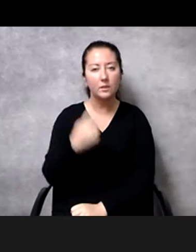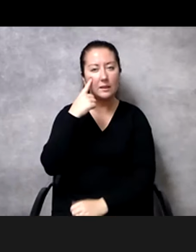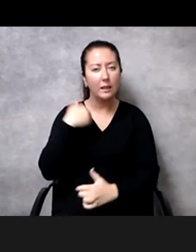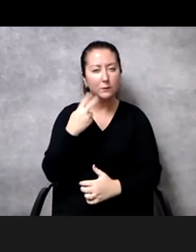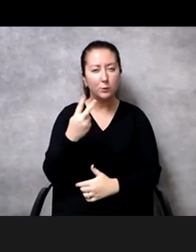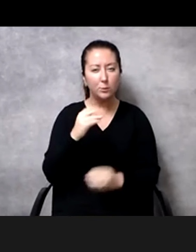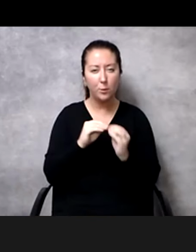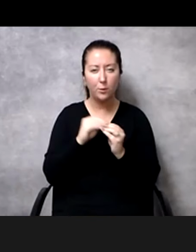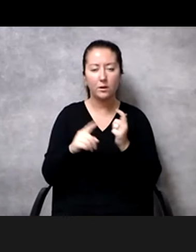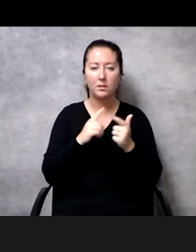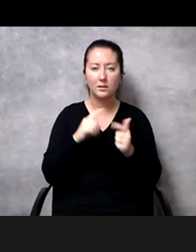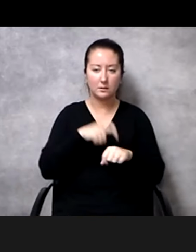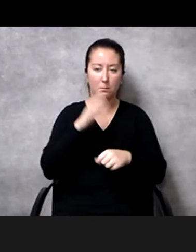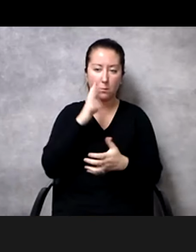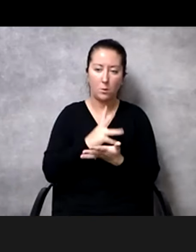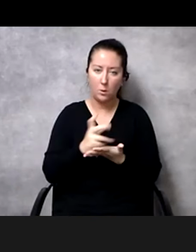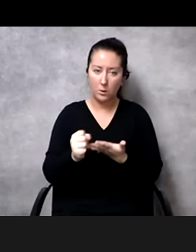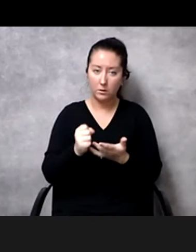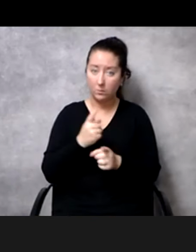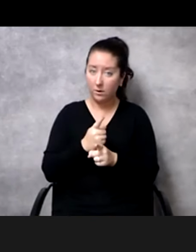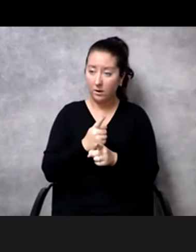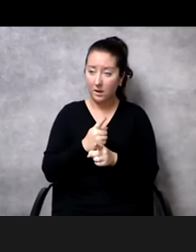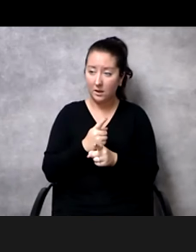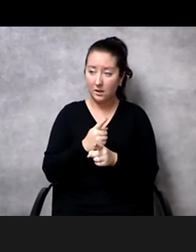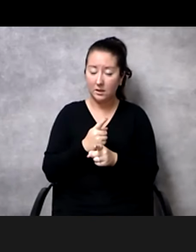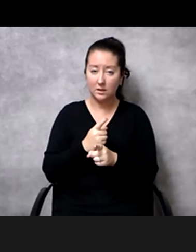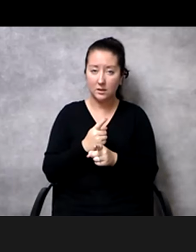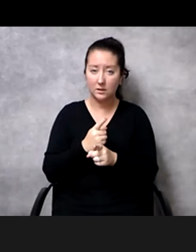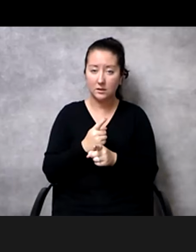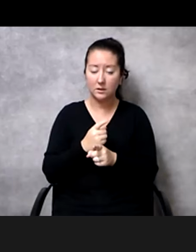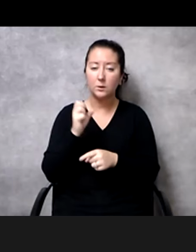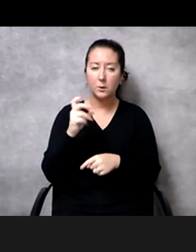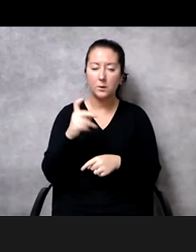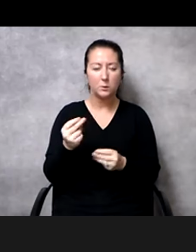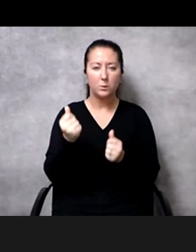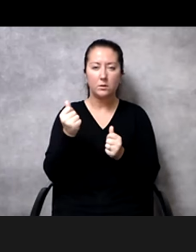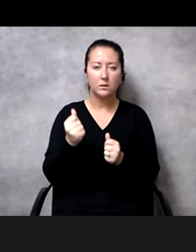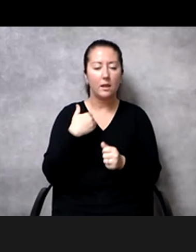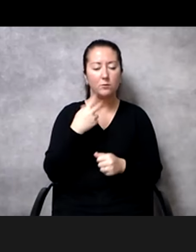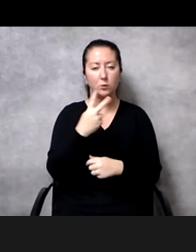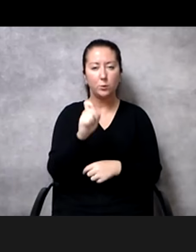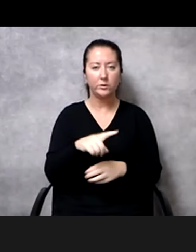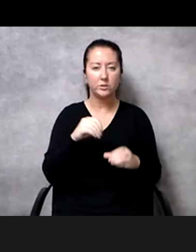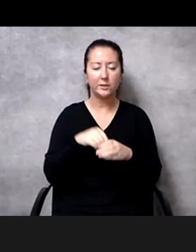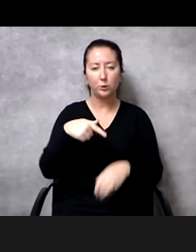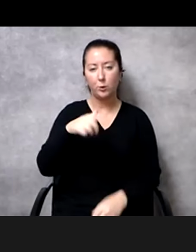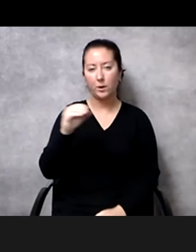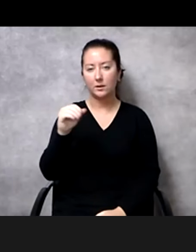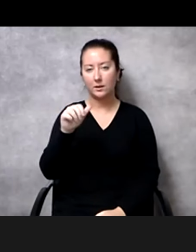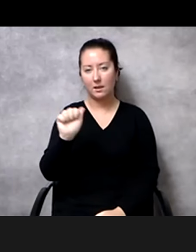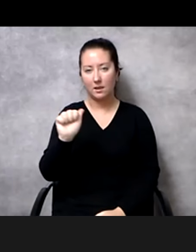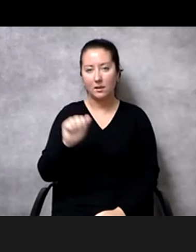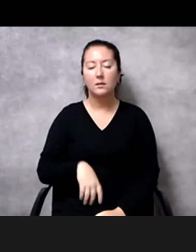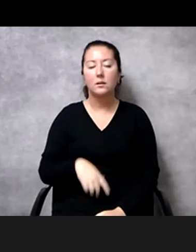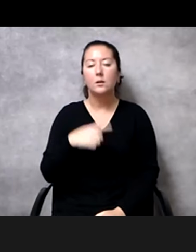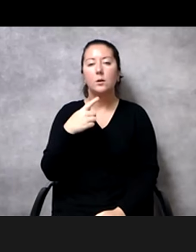and then we're running out of time, I believe. Is that right, Melissa? So just real fast, there's two questions in the Q&A. One,